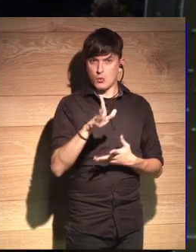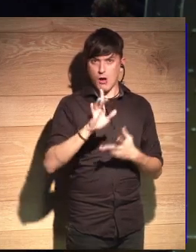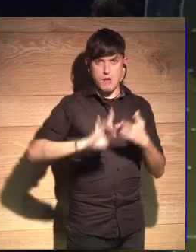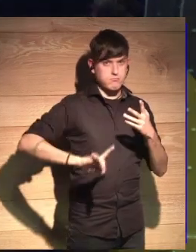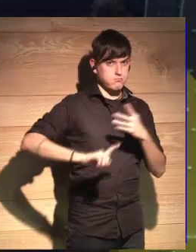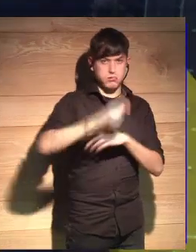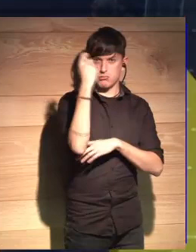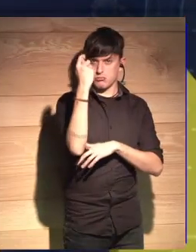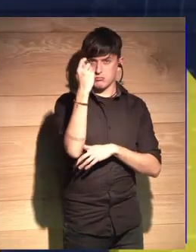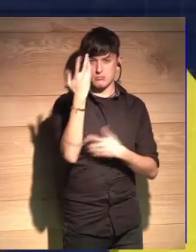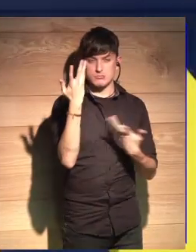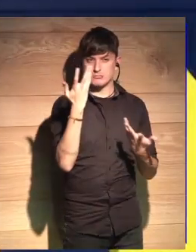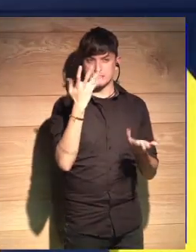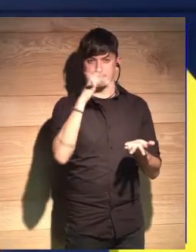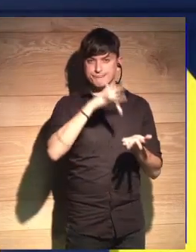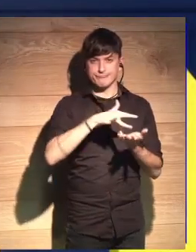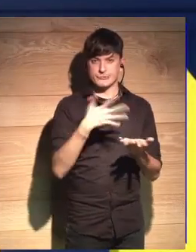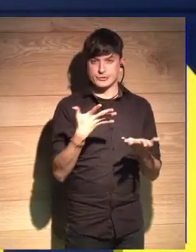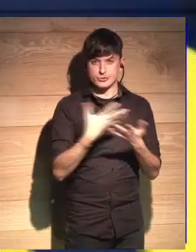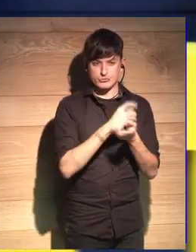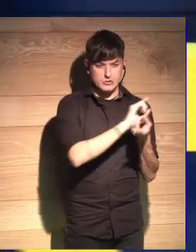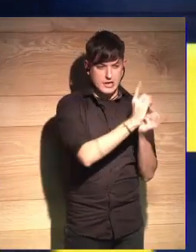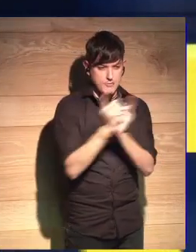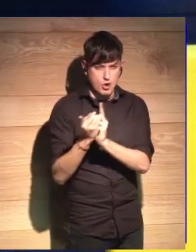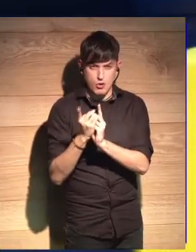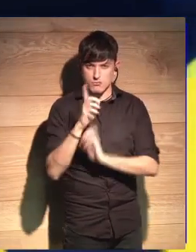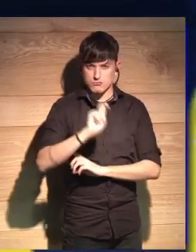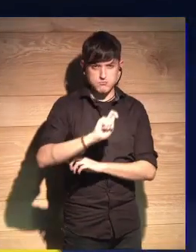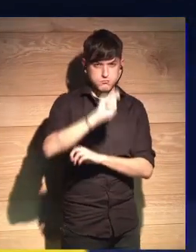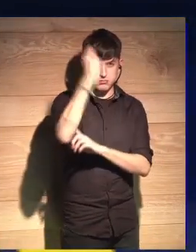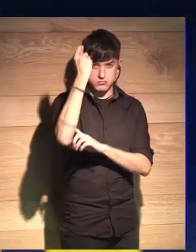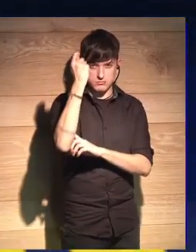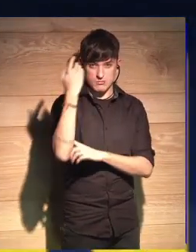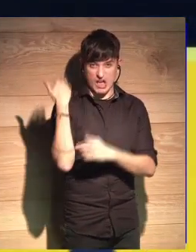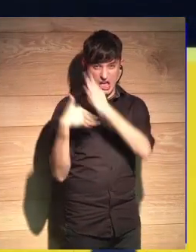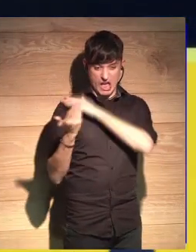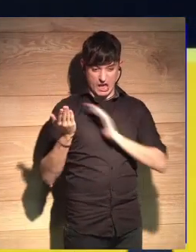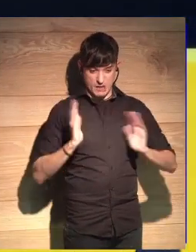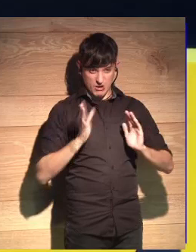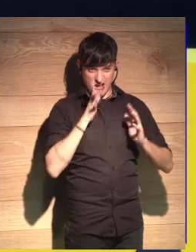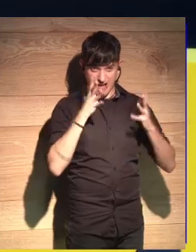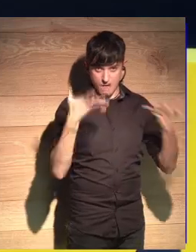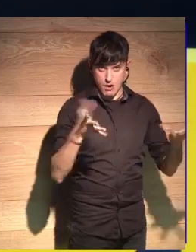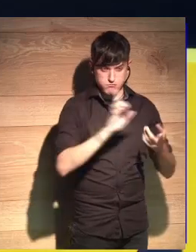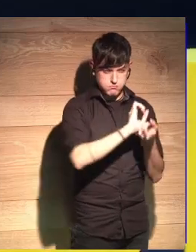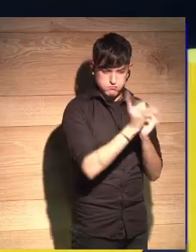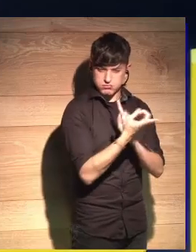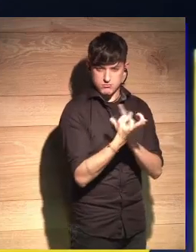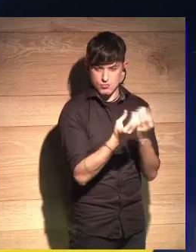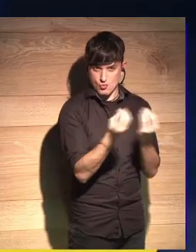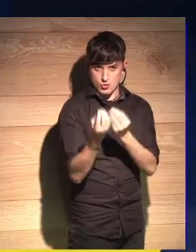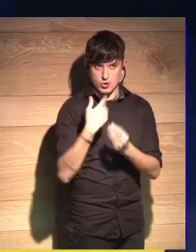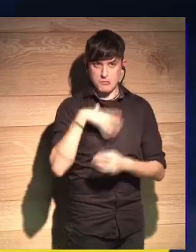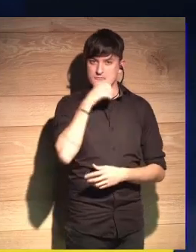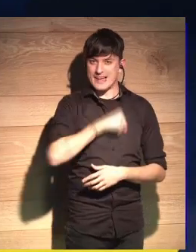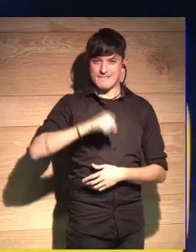all those changes between 1970 and now. And for me, it's wonderful to be back in your country and see